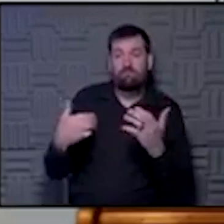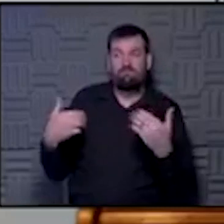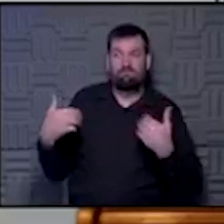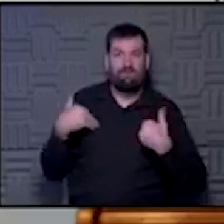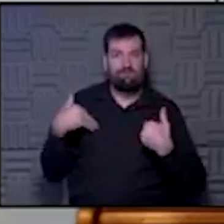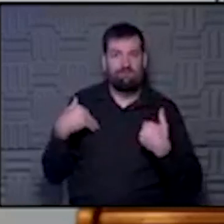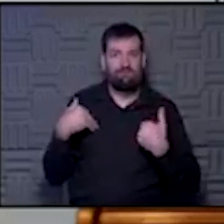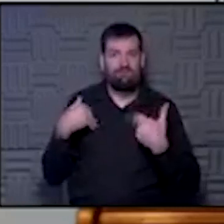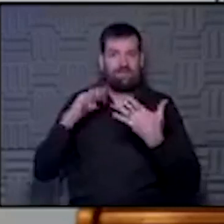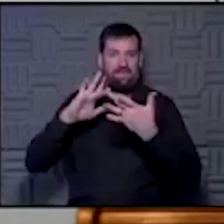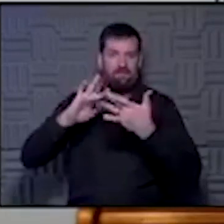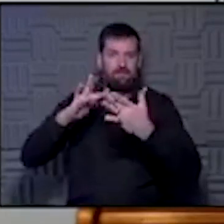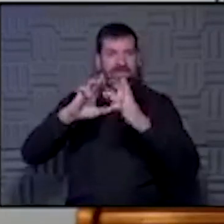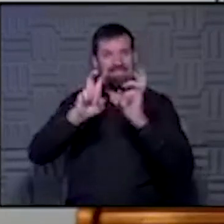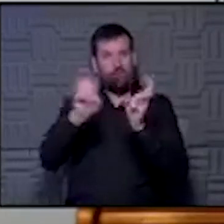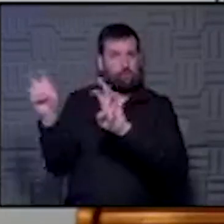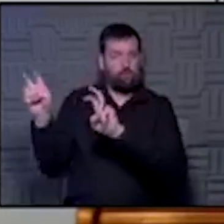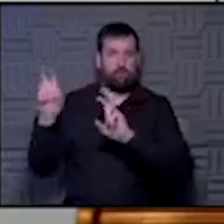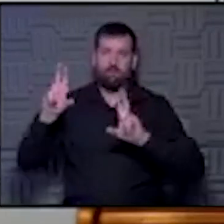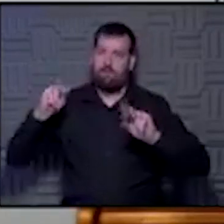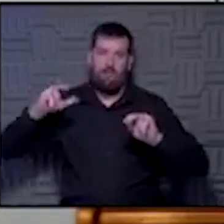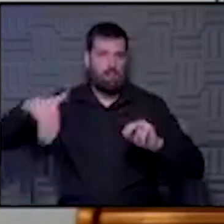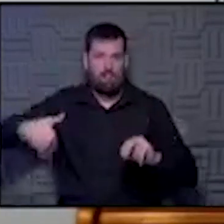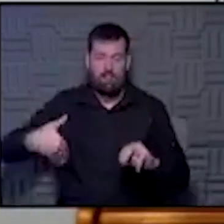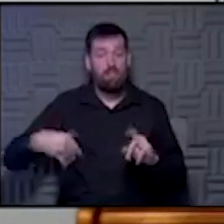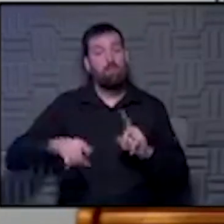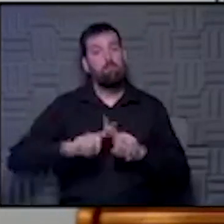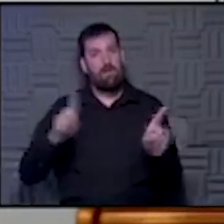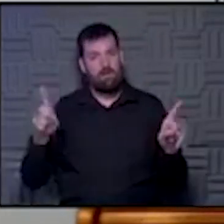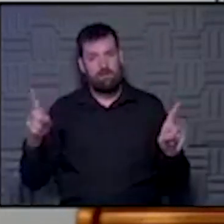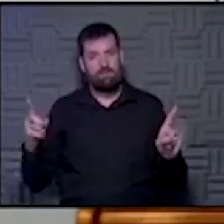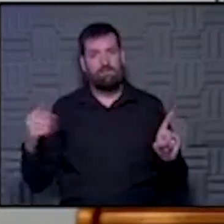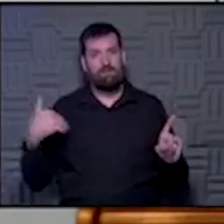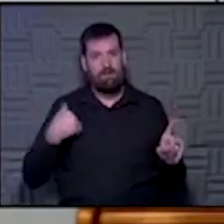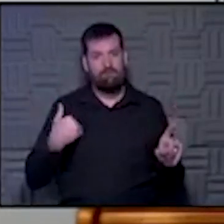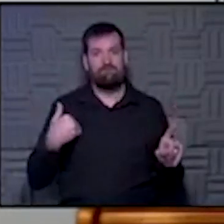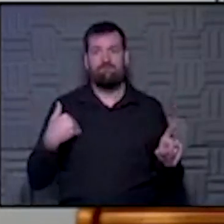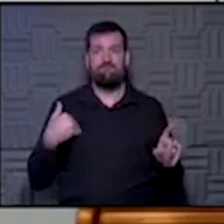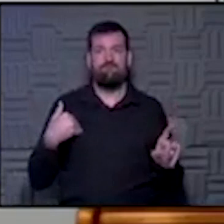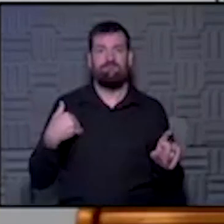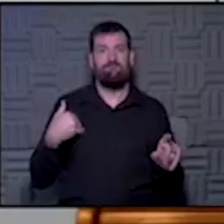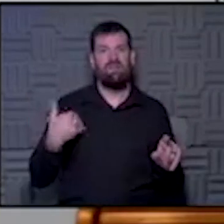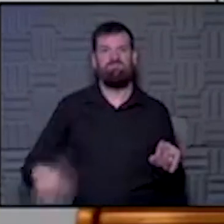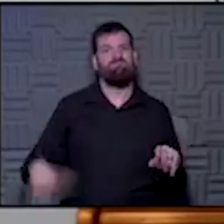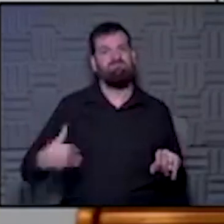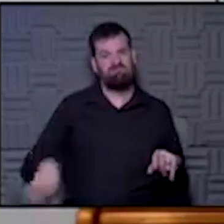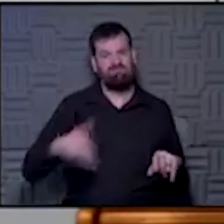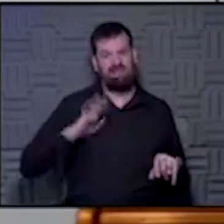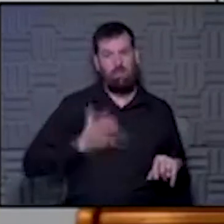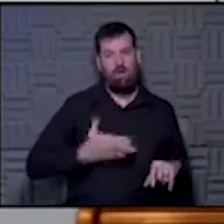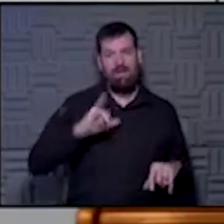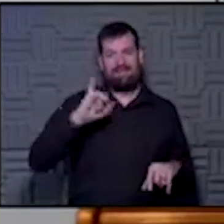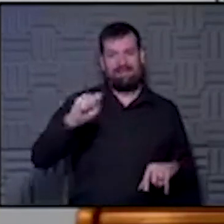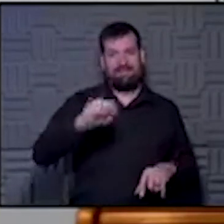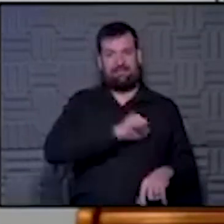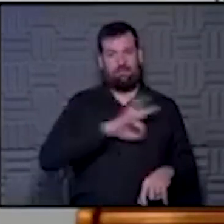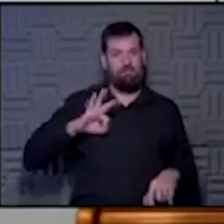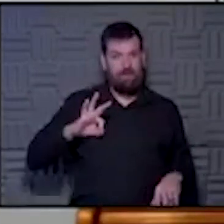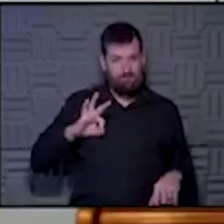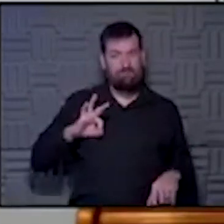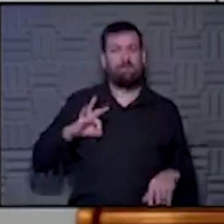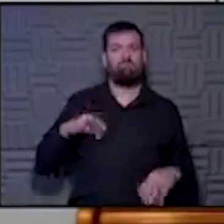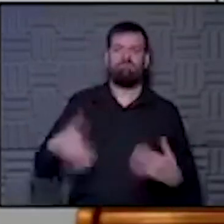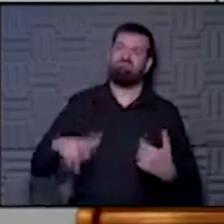as an issue. However, I can tell you we have a fabulous IT support staff, and if a nursing home were